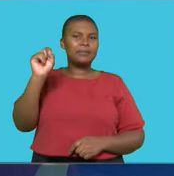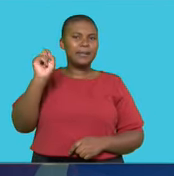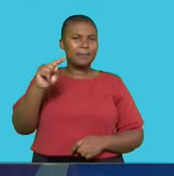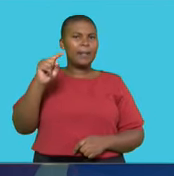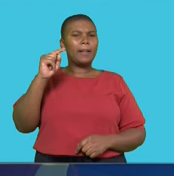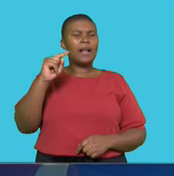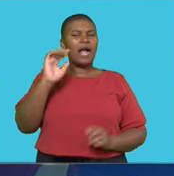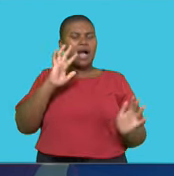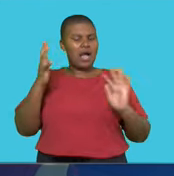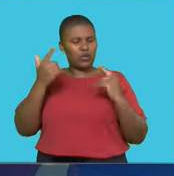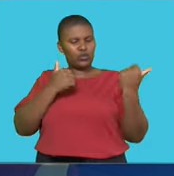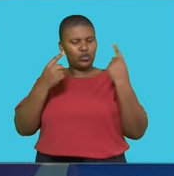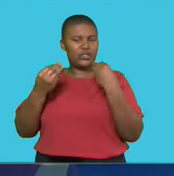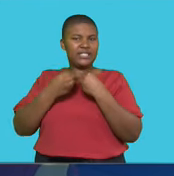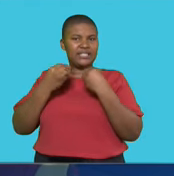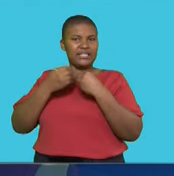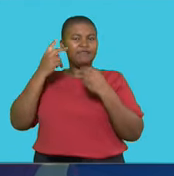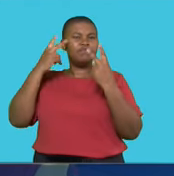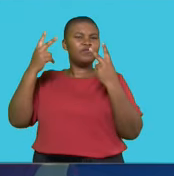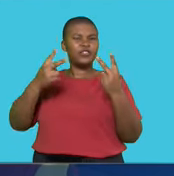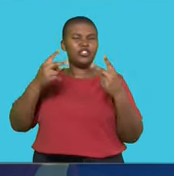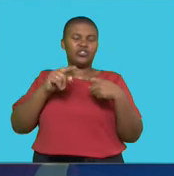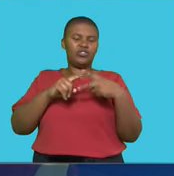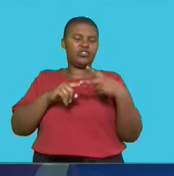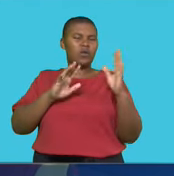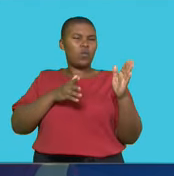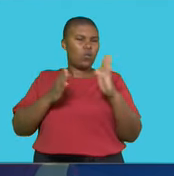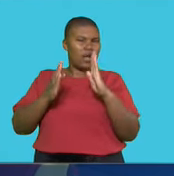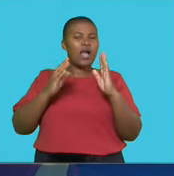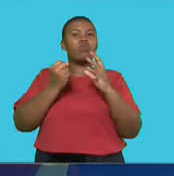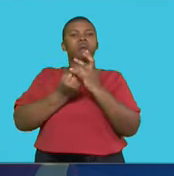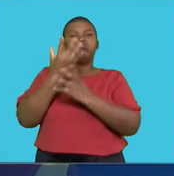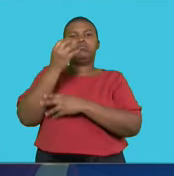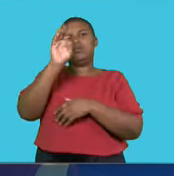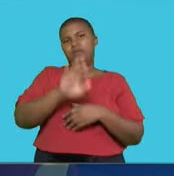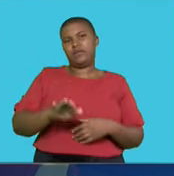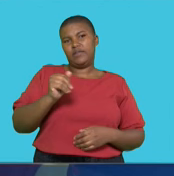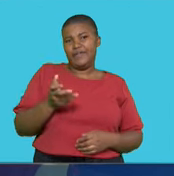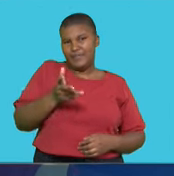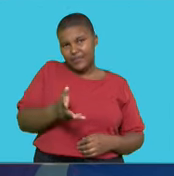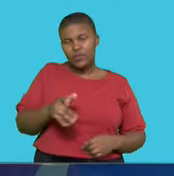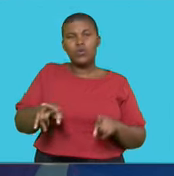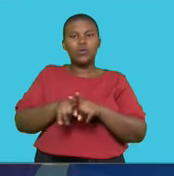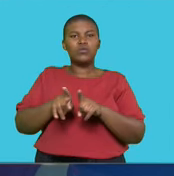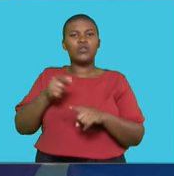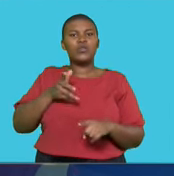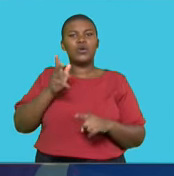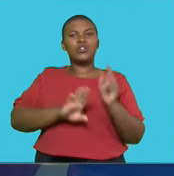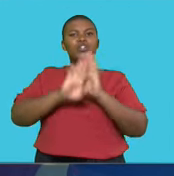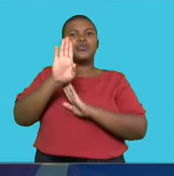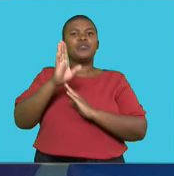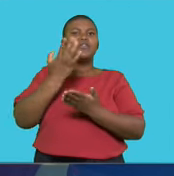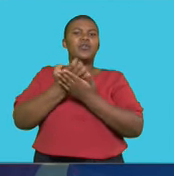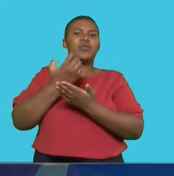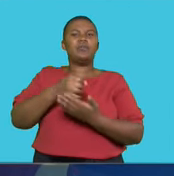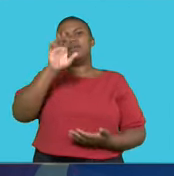minds whose mission and vision is to grow South Africa, is to improve the economy of